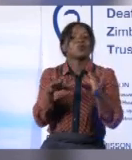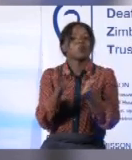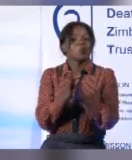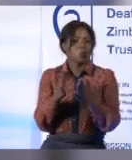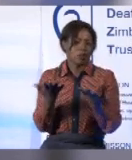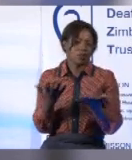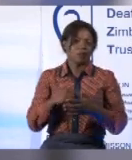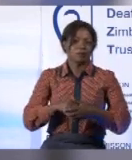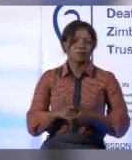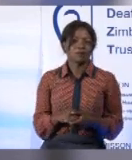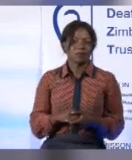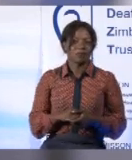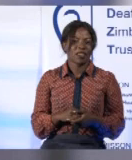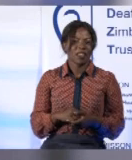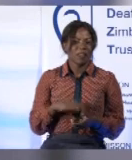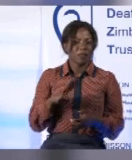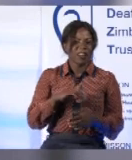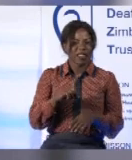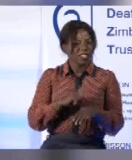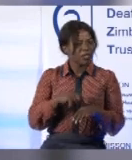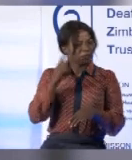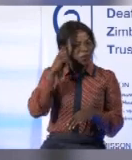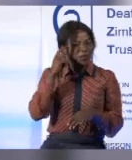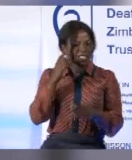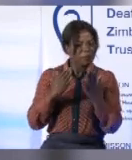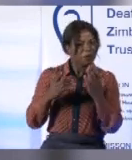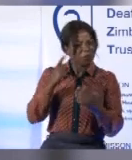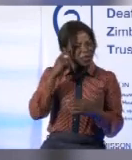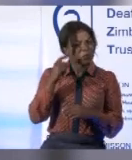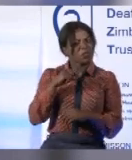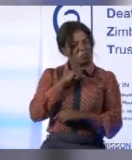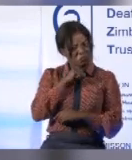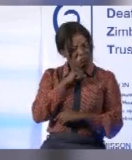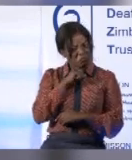I think they might suspect, but I don't think they know.